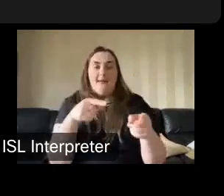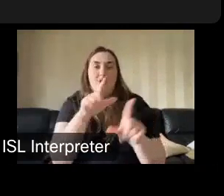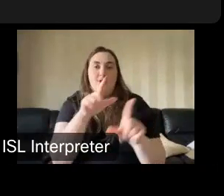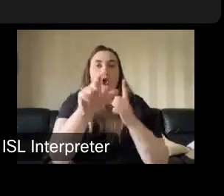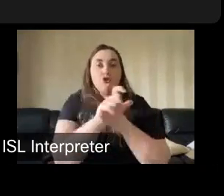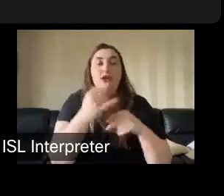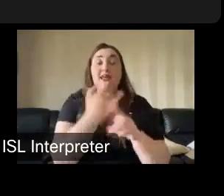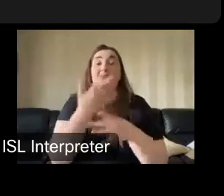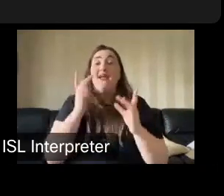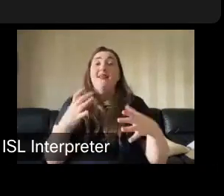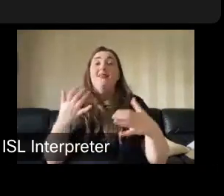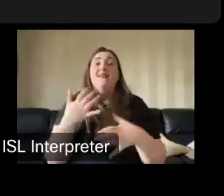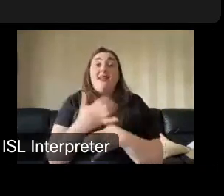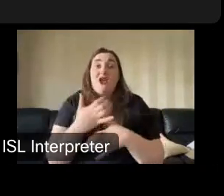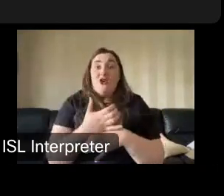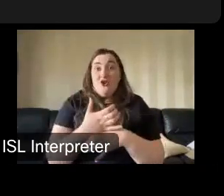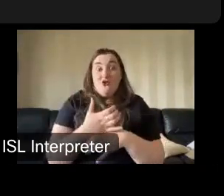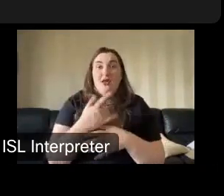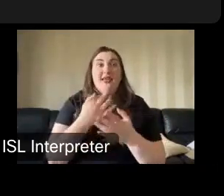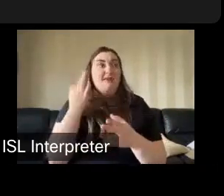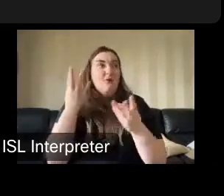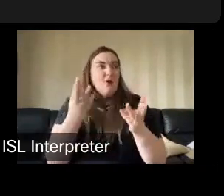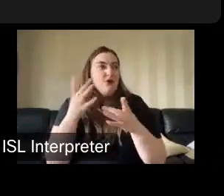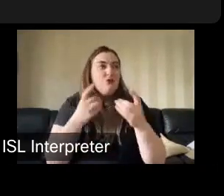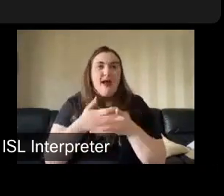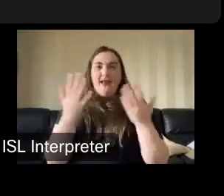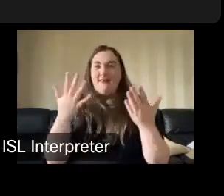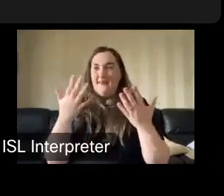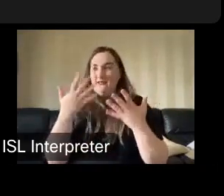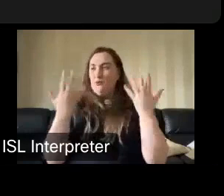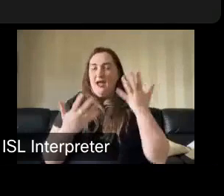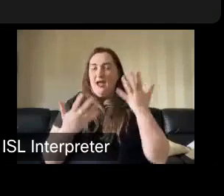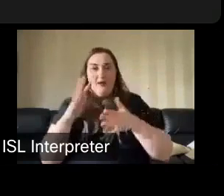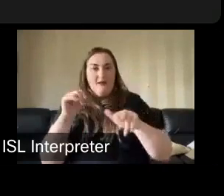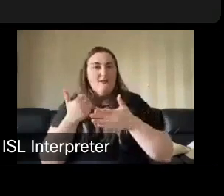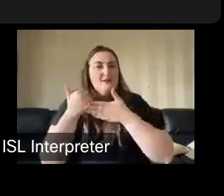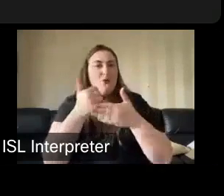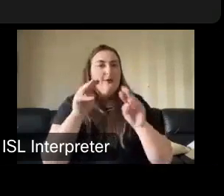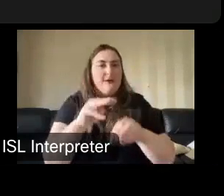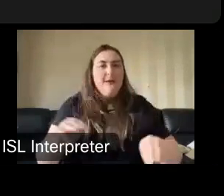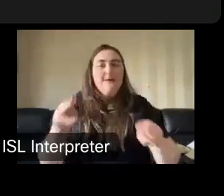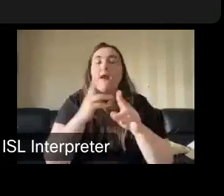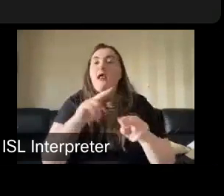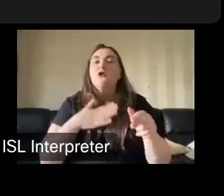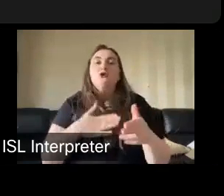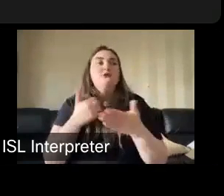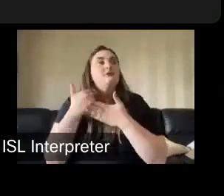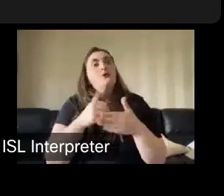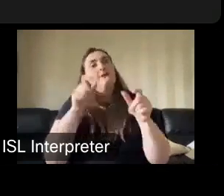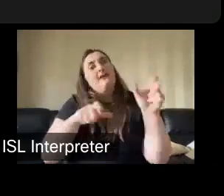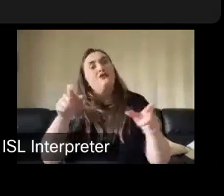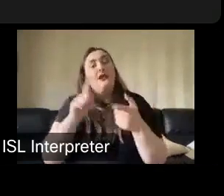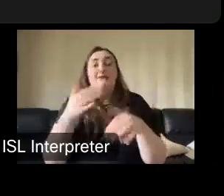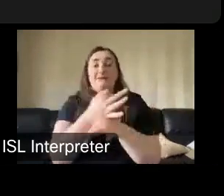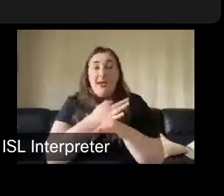healthcare services if we are going to get anywhere with supporting people. And not only supporting the patient and their family, but also supporting